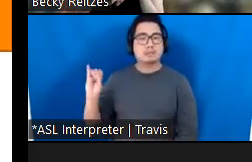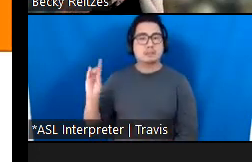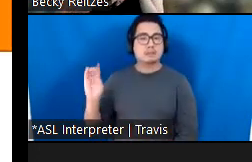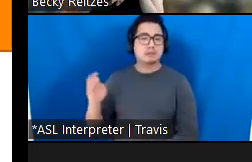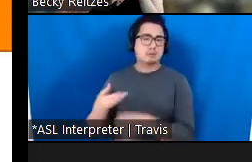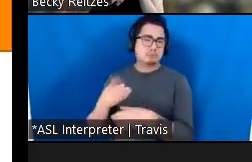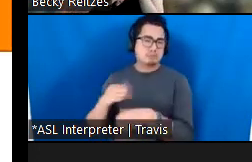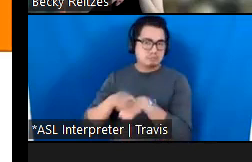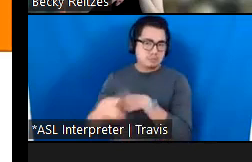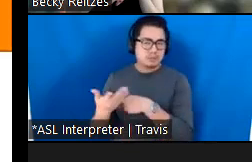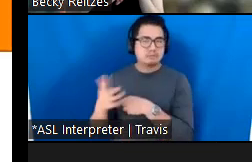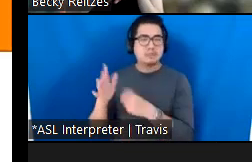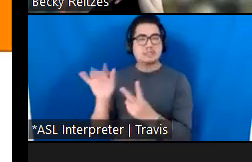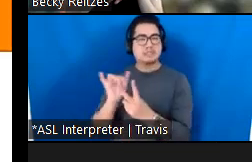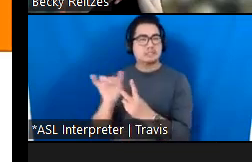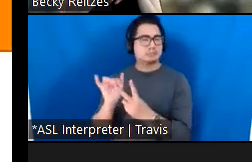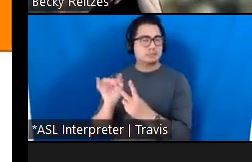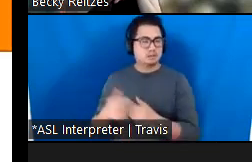and